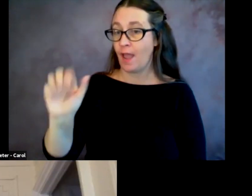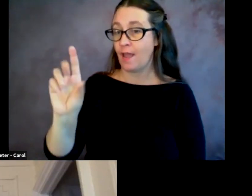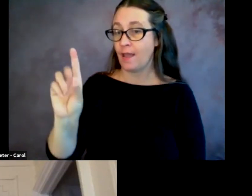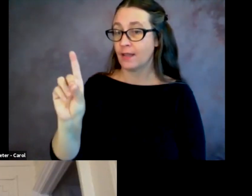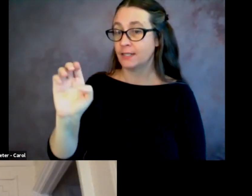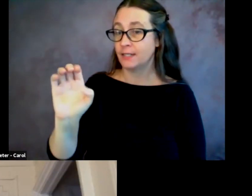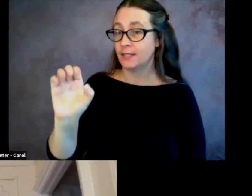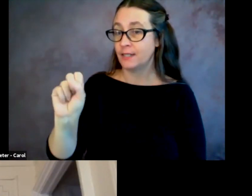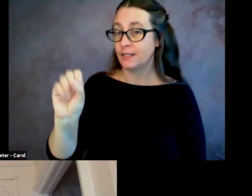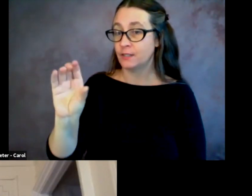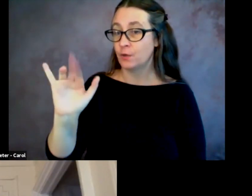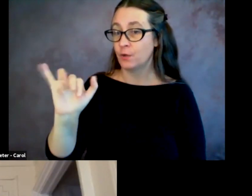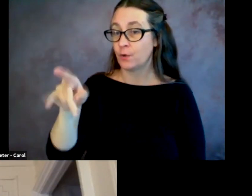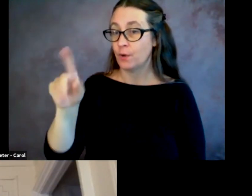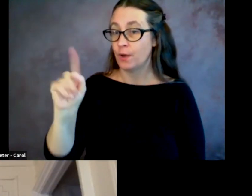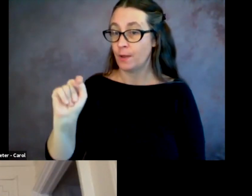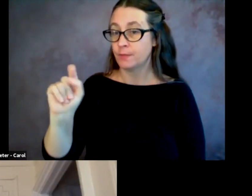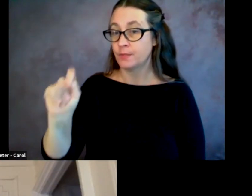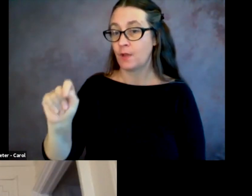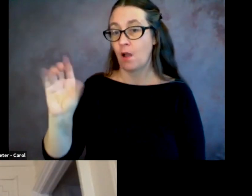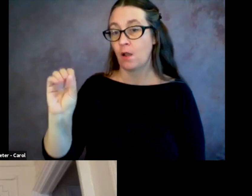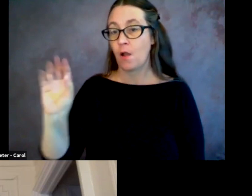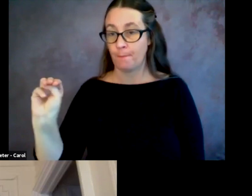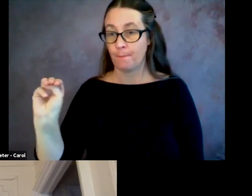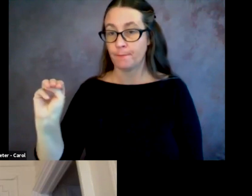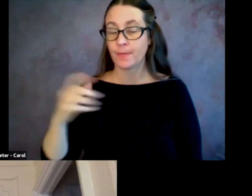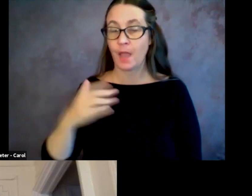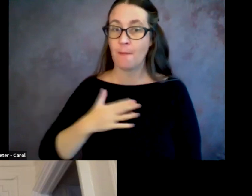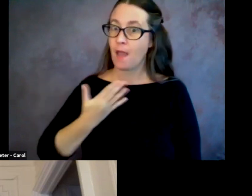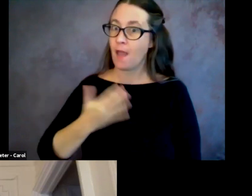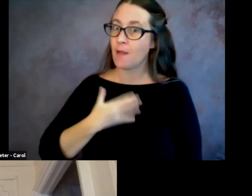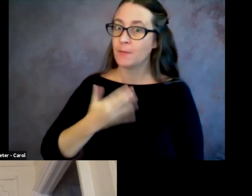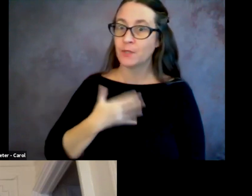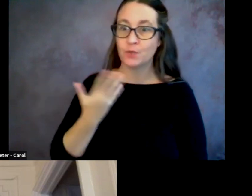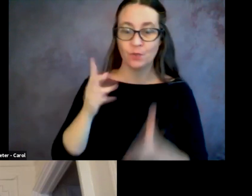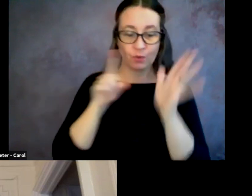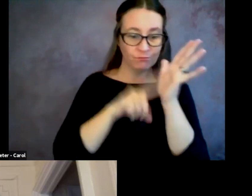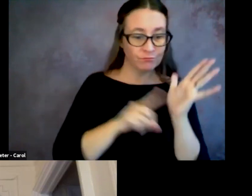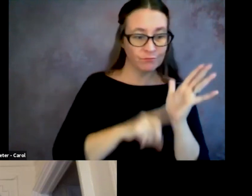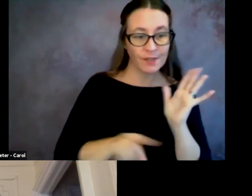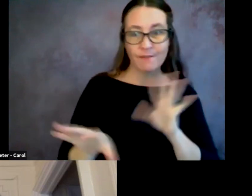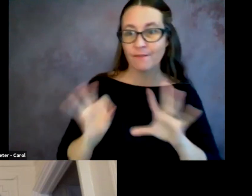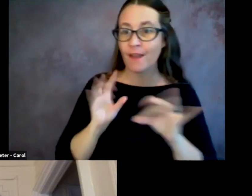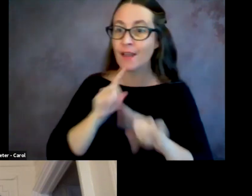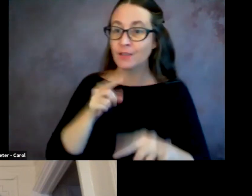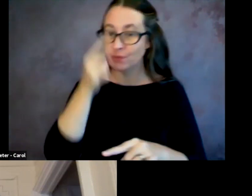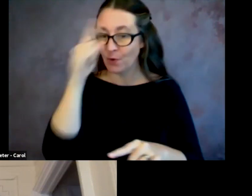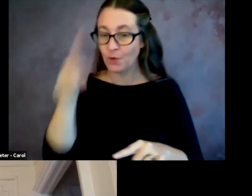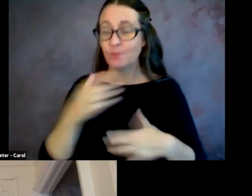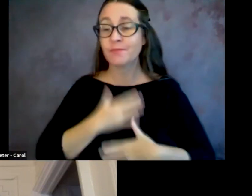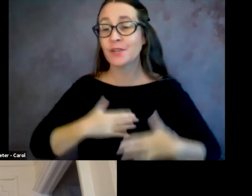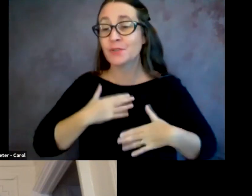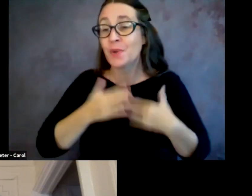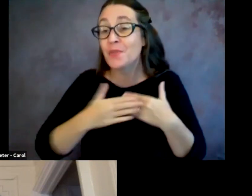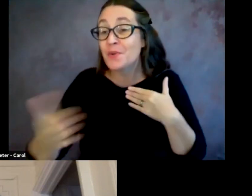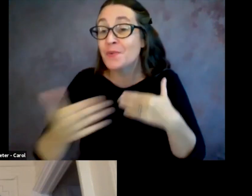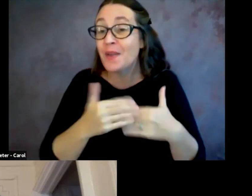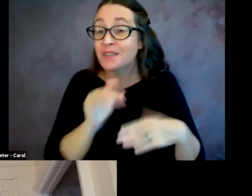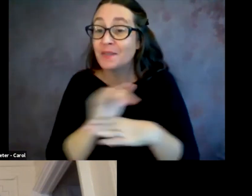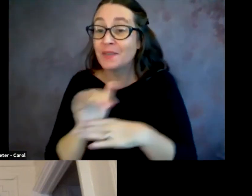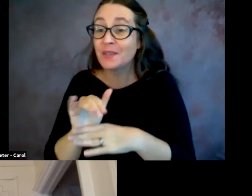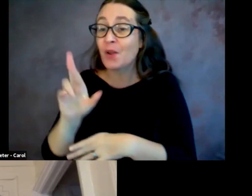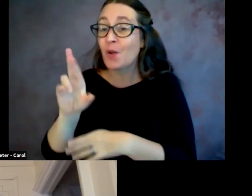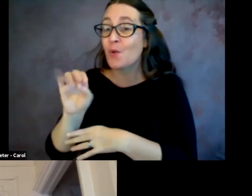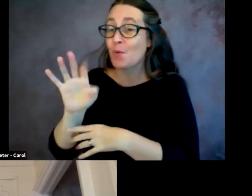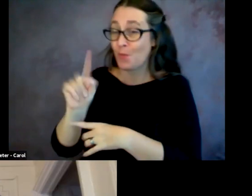additional questions. I am more than happy to dig into this with you, and enjoy the rest of the evening. Robert's presentation is going to be